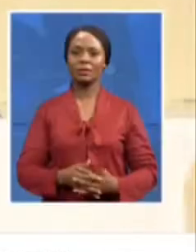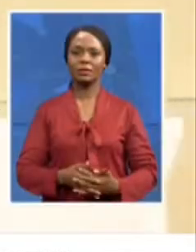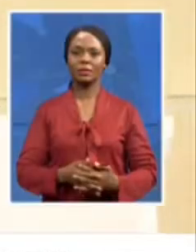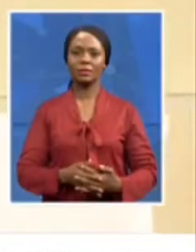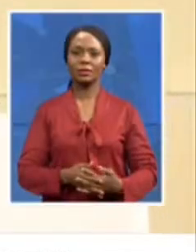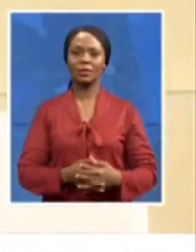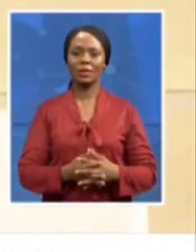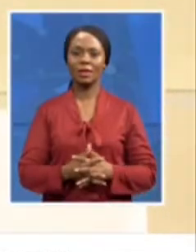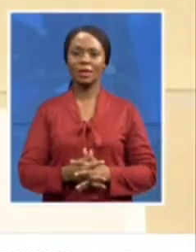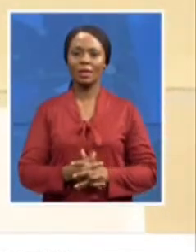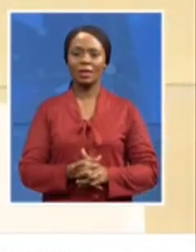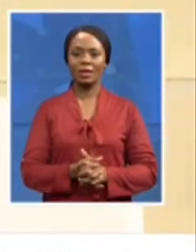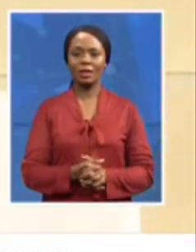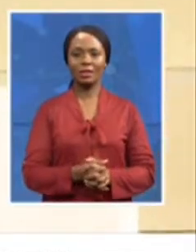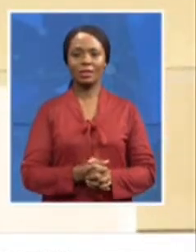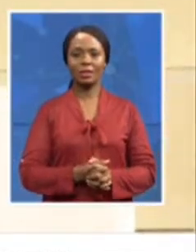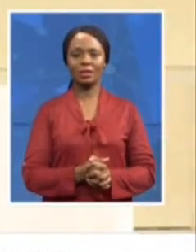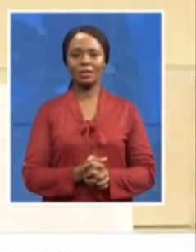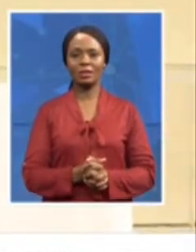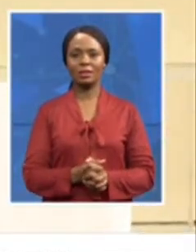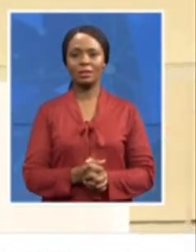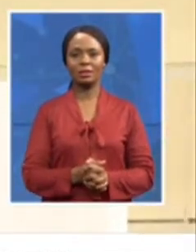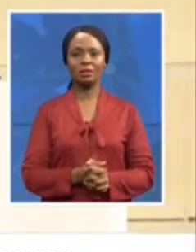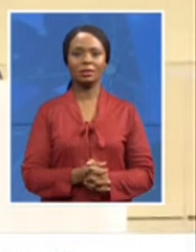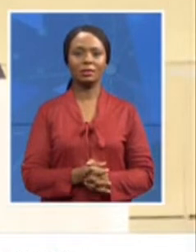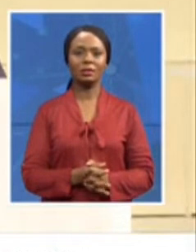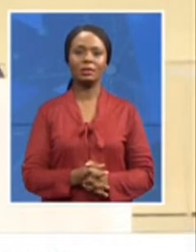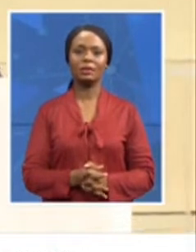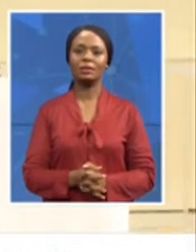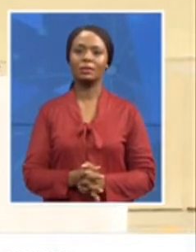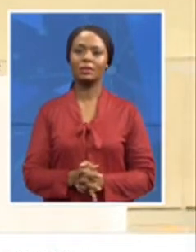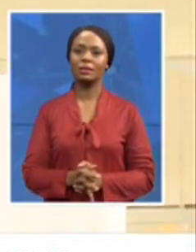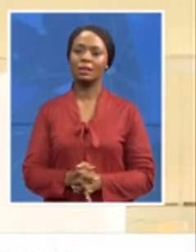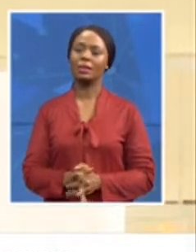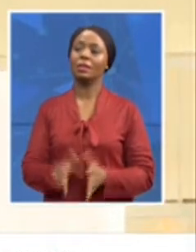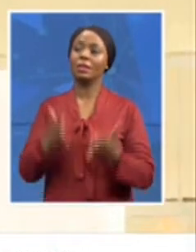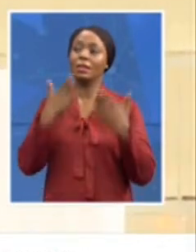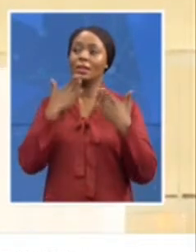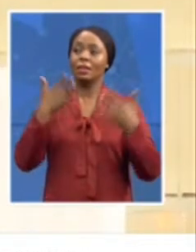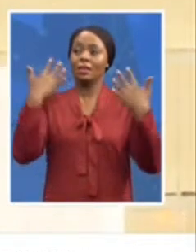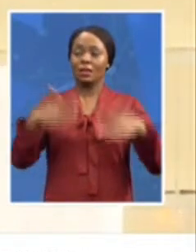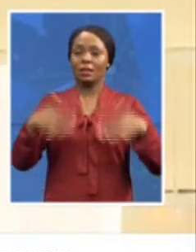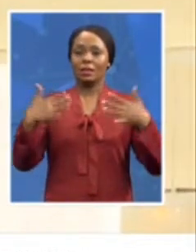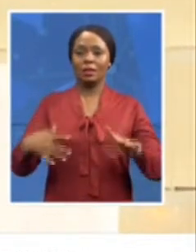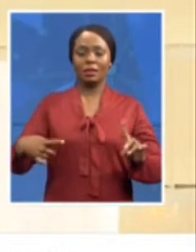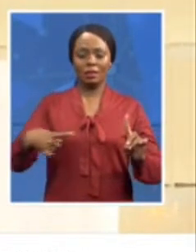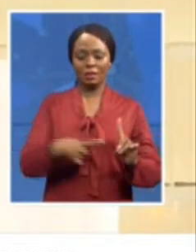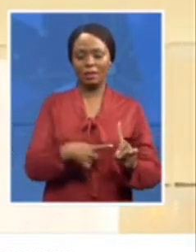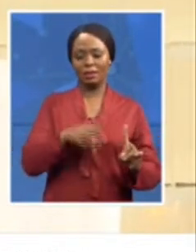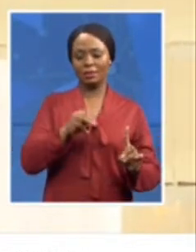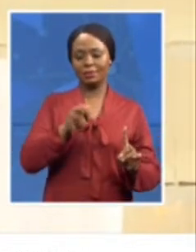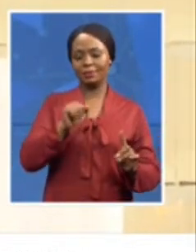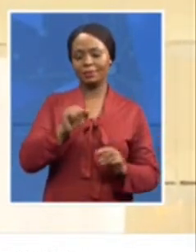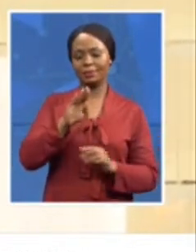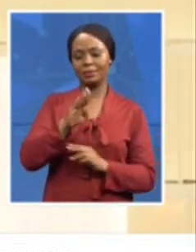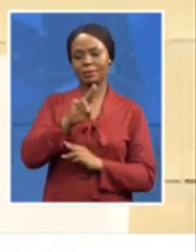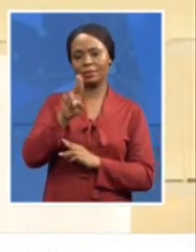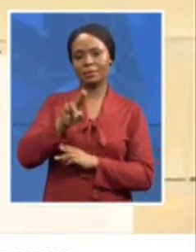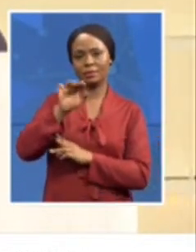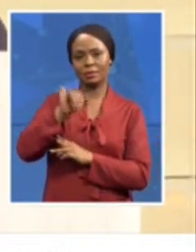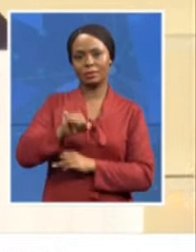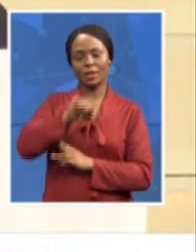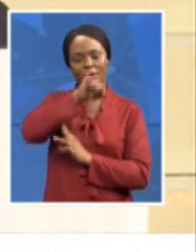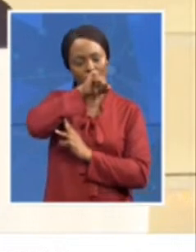Thank you so much. Ambassador Mabuza loved children. She adored them, young people generally, but she